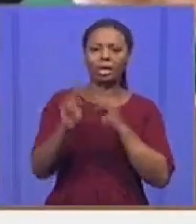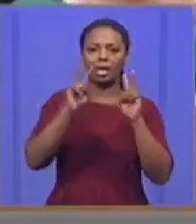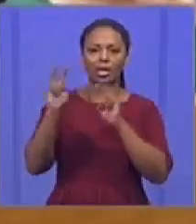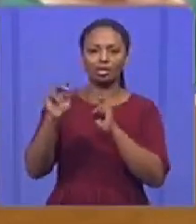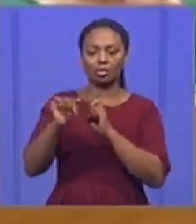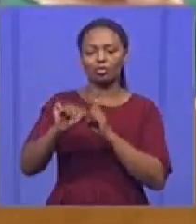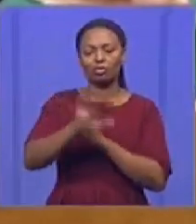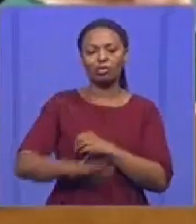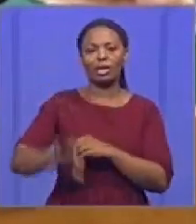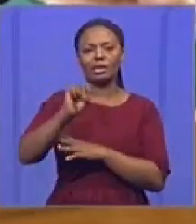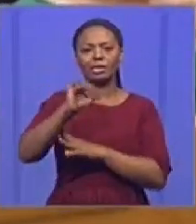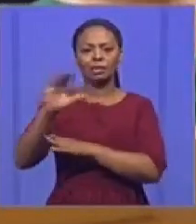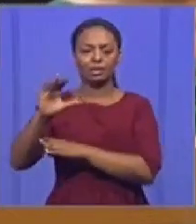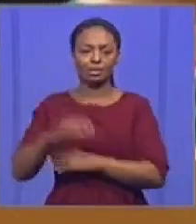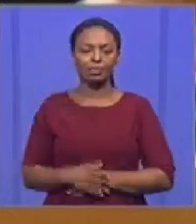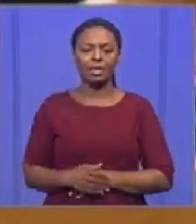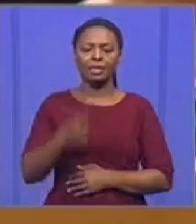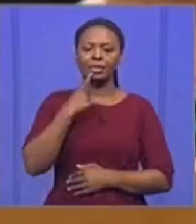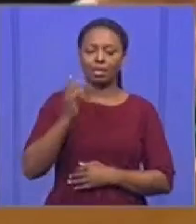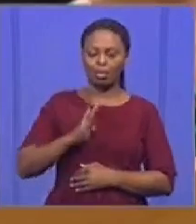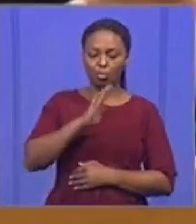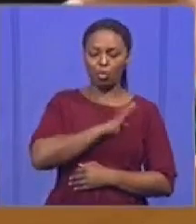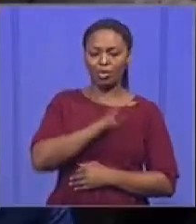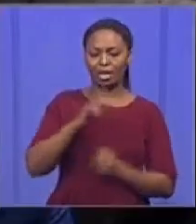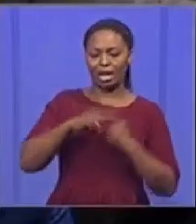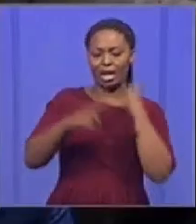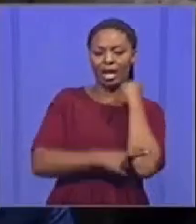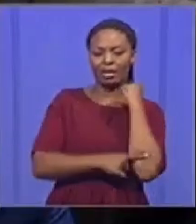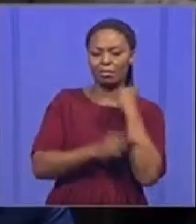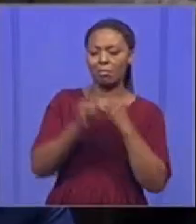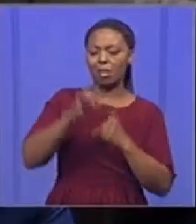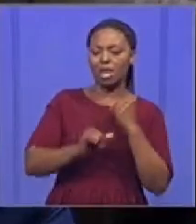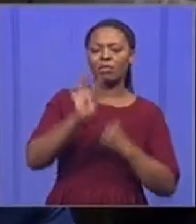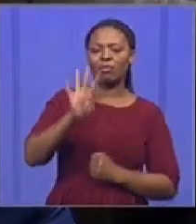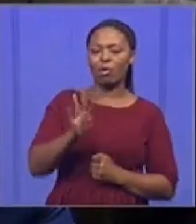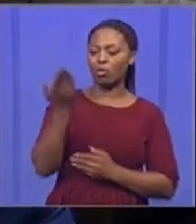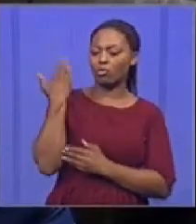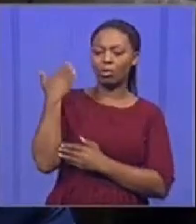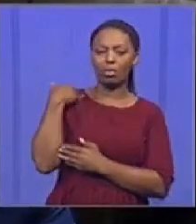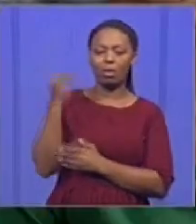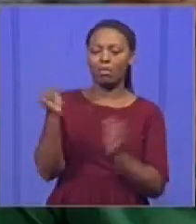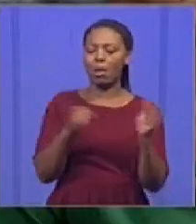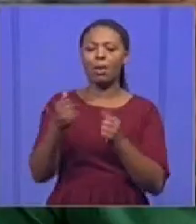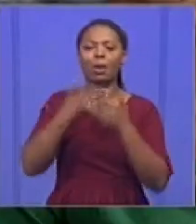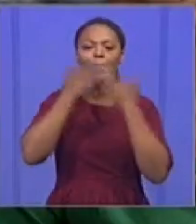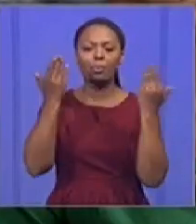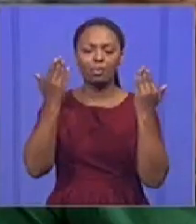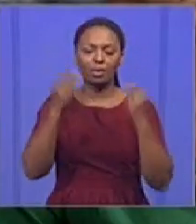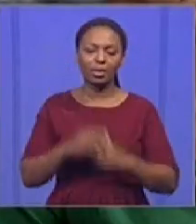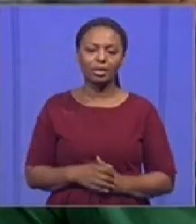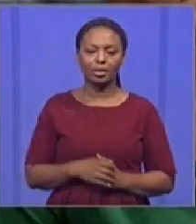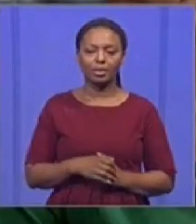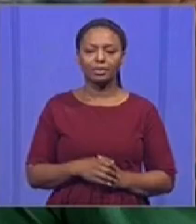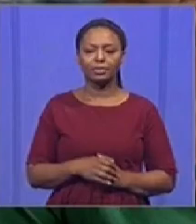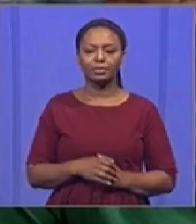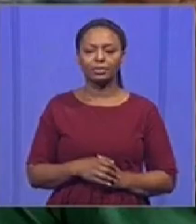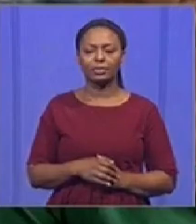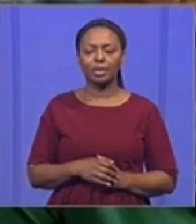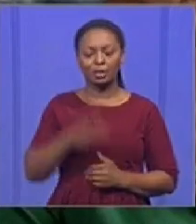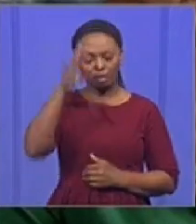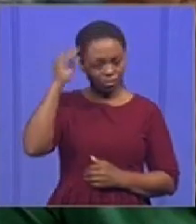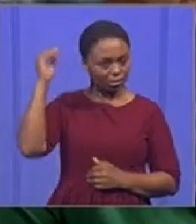wa setšhaba. Ba kaya poto ya bofelo e sale e fela dikgwedi di le 4 tse di fetileng. It says, taking note of